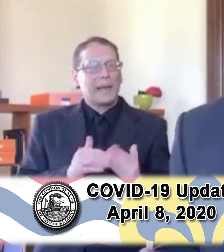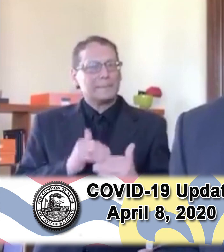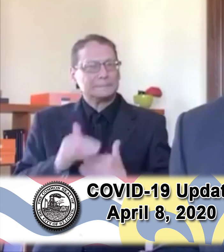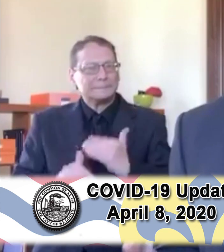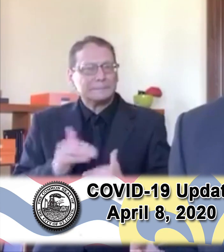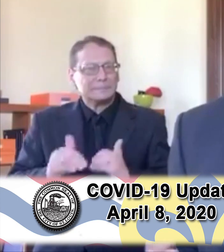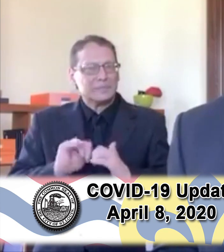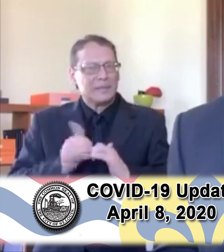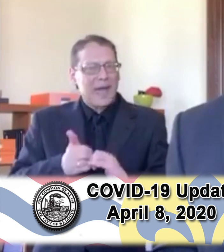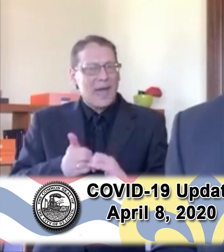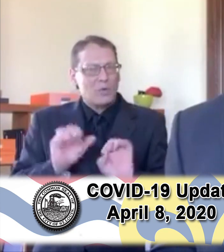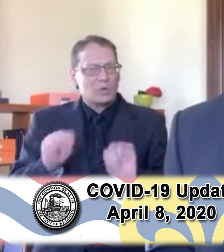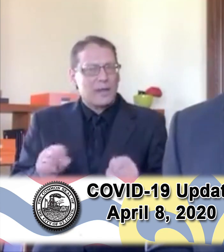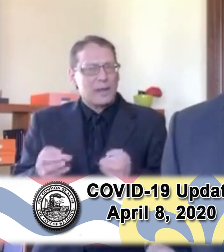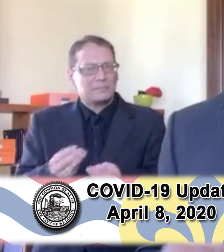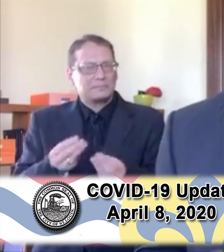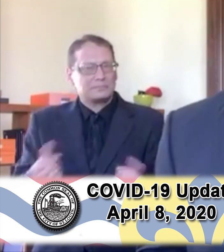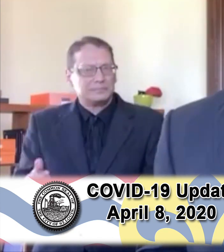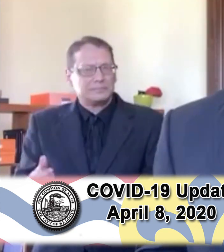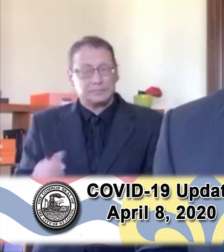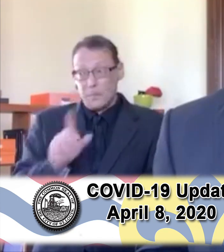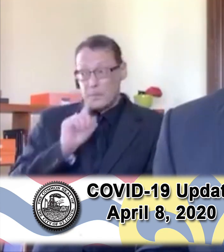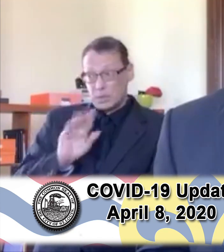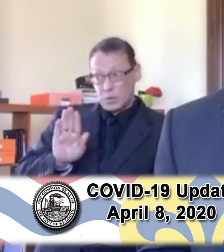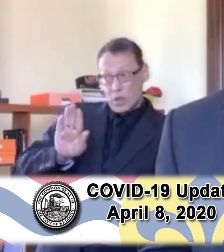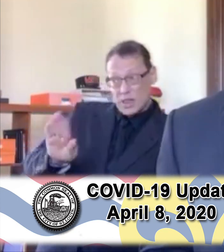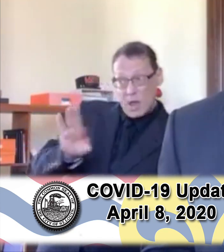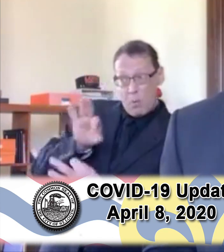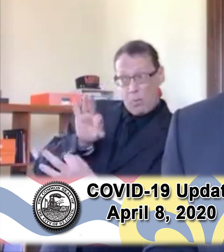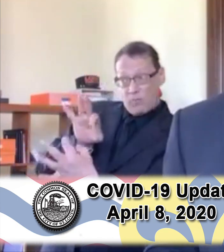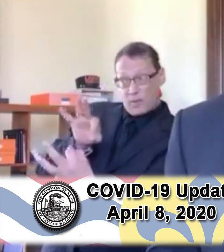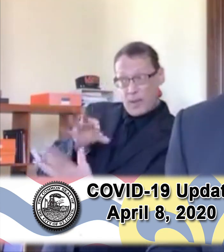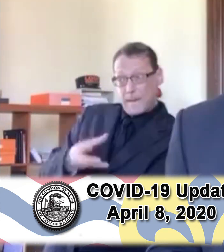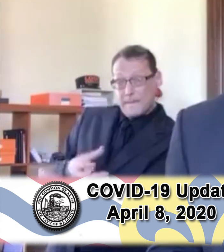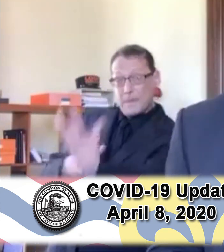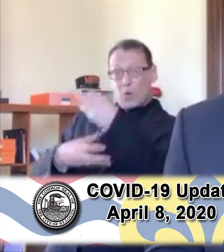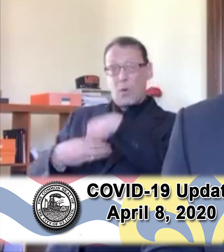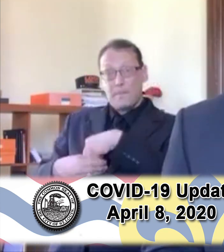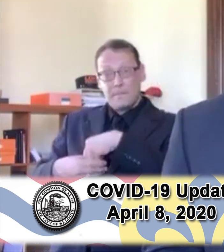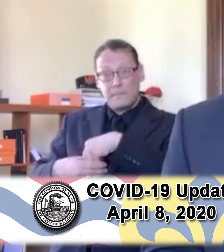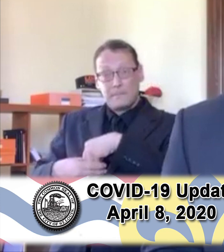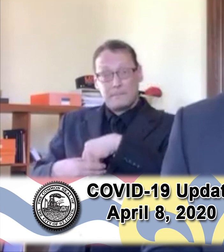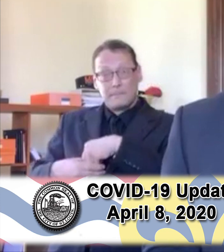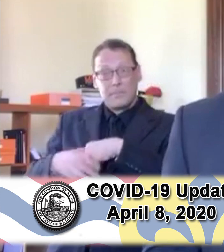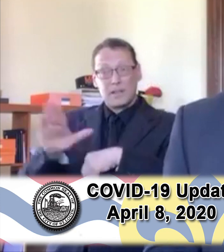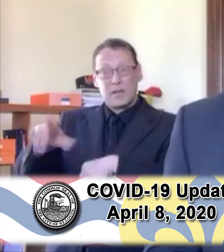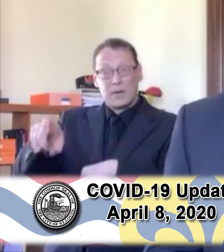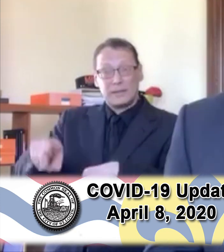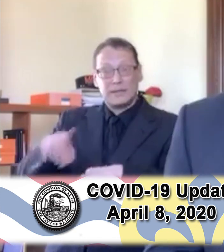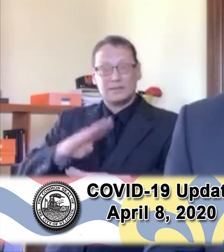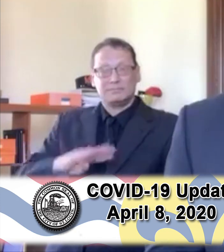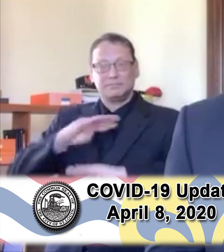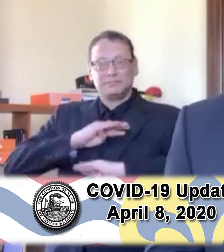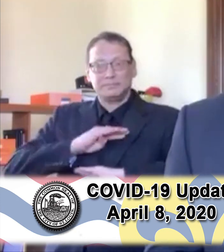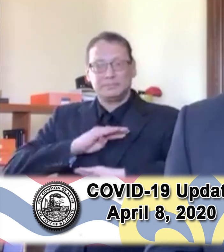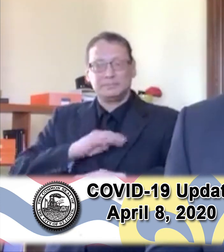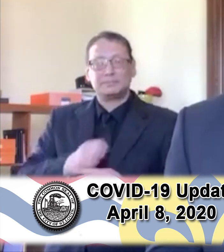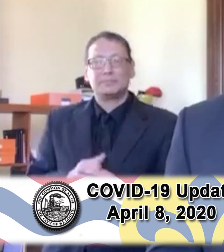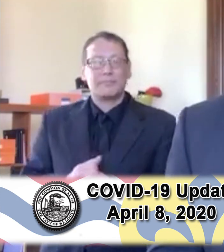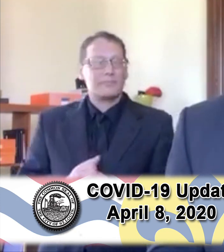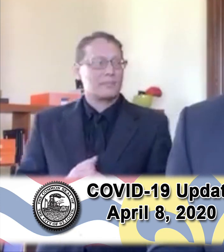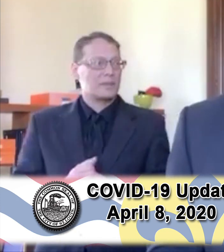the community's input is actually incorporated into our decision-making process so that we can truly meet their need. And as we look at some of the